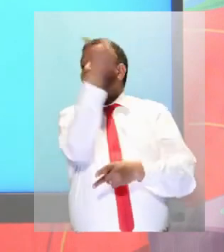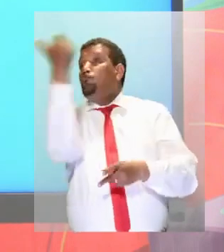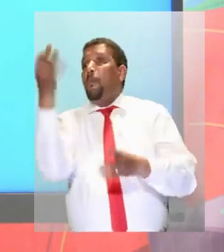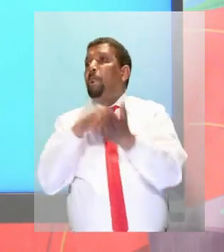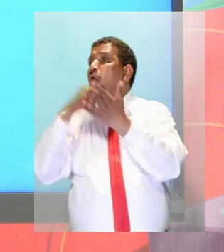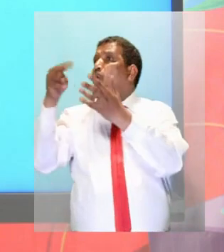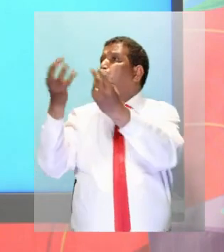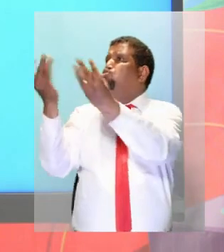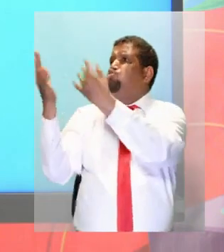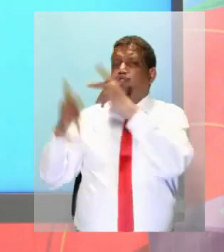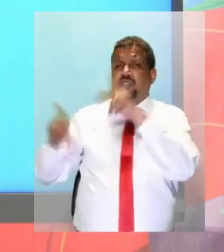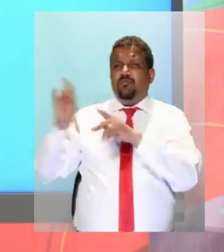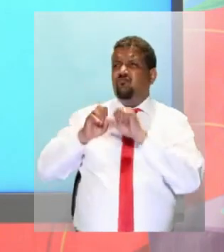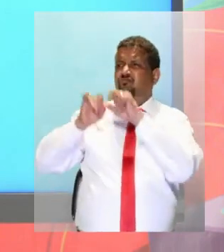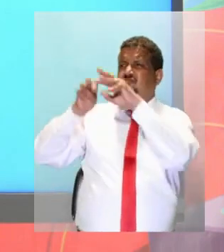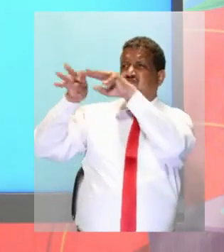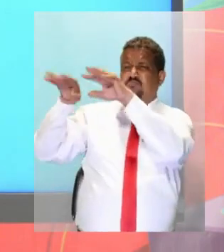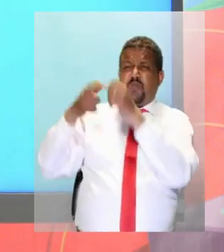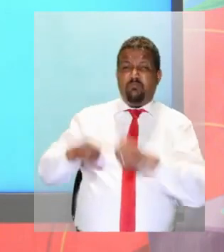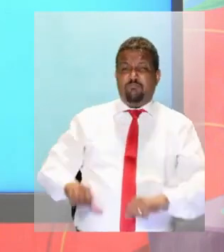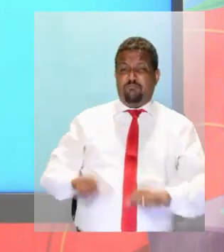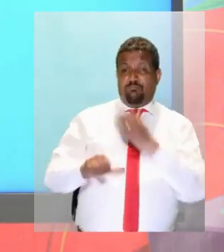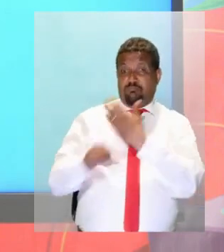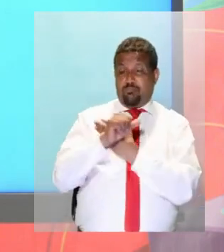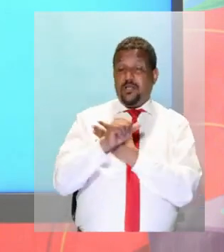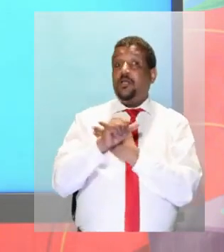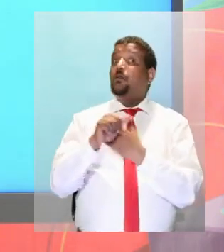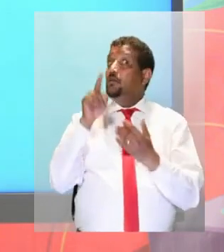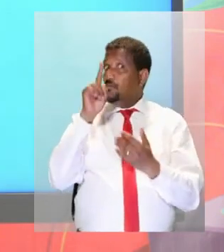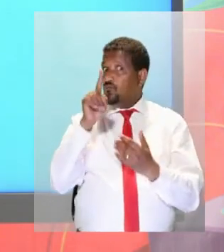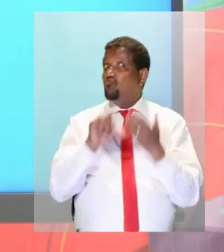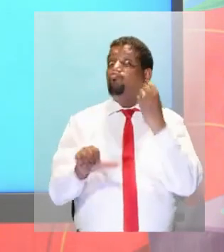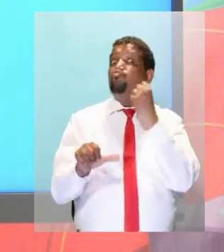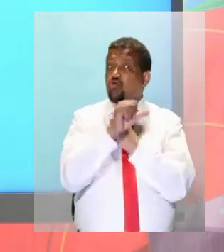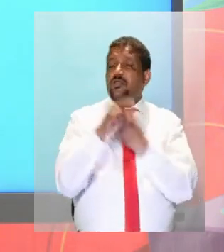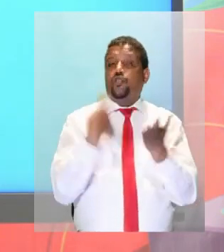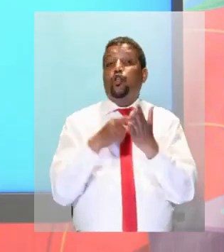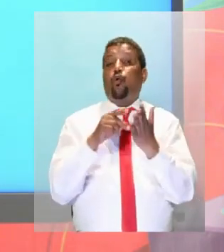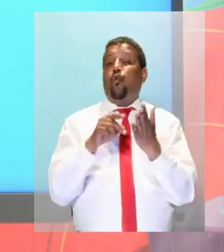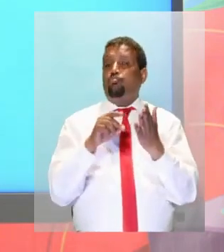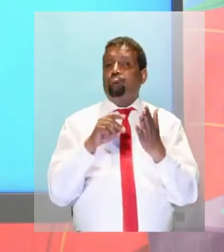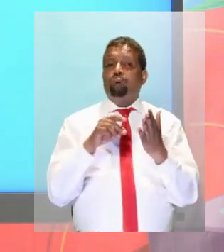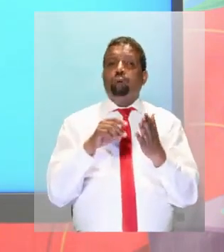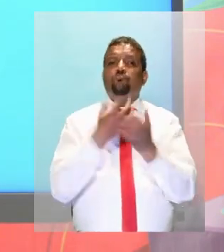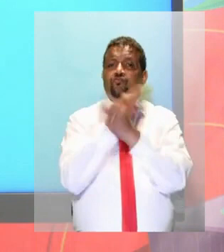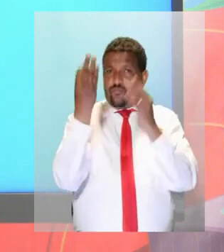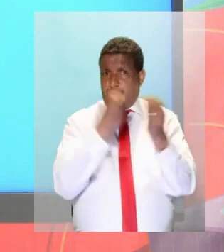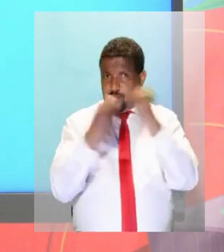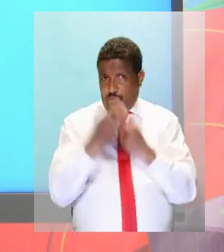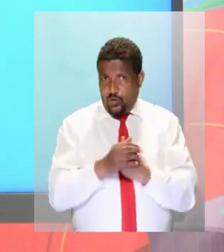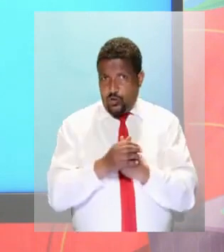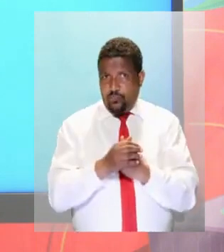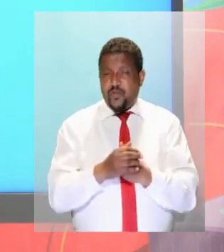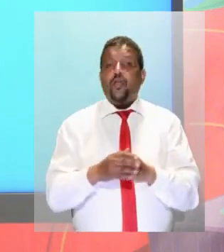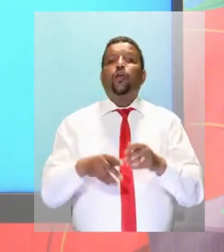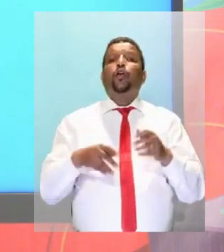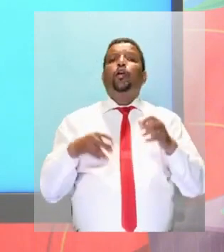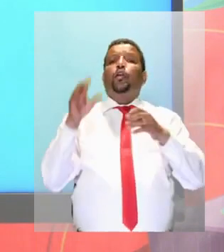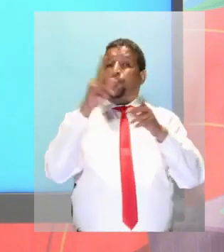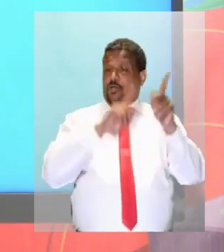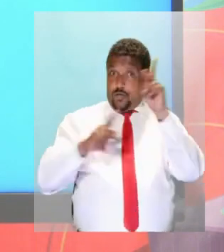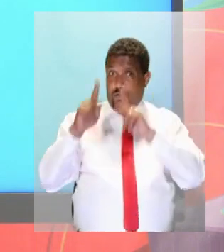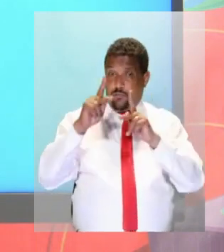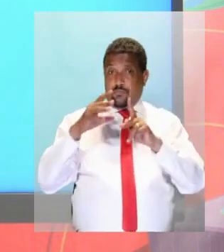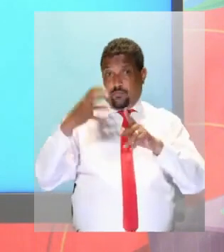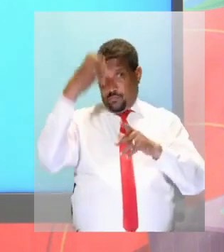millions. This is one of the disadvantages of the capitalist economic system. Now let's see the socialist or the command economic system. The